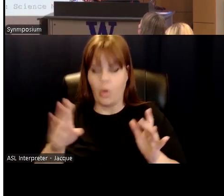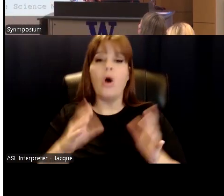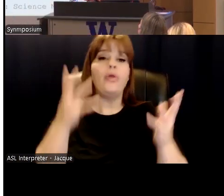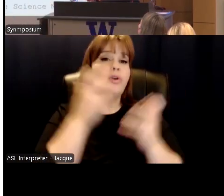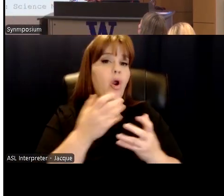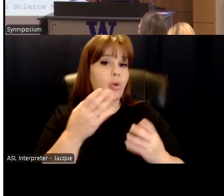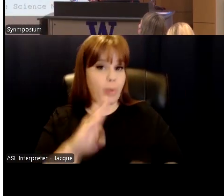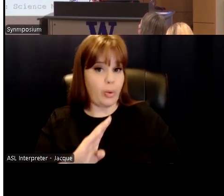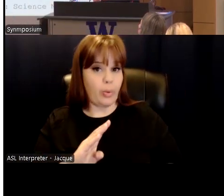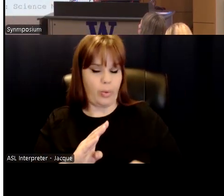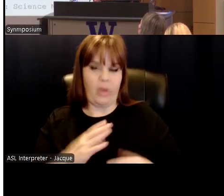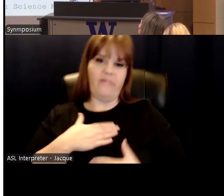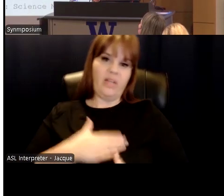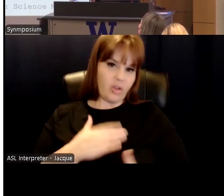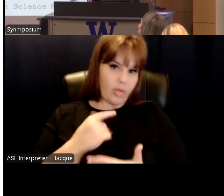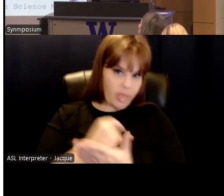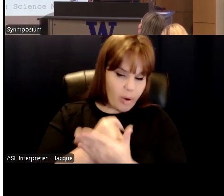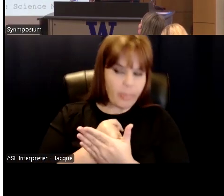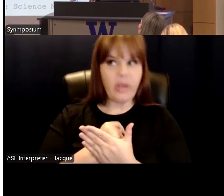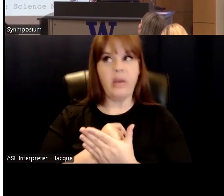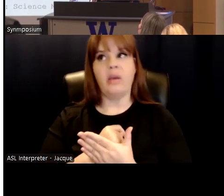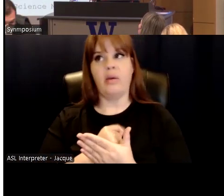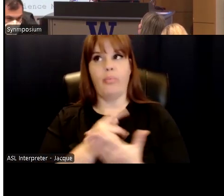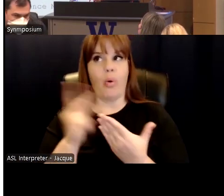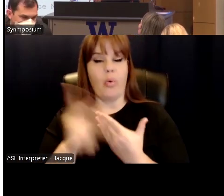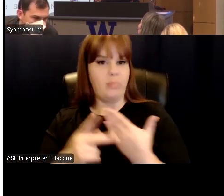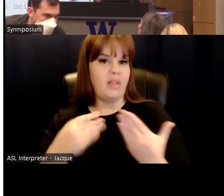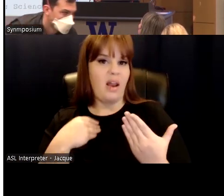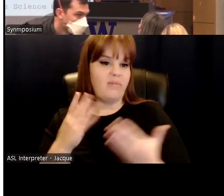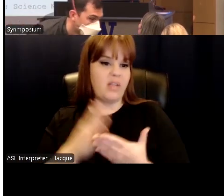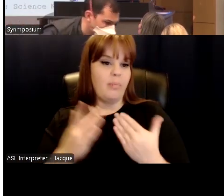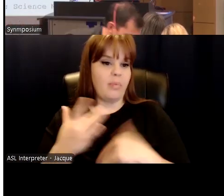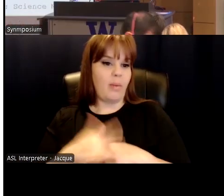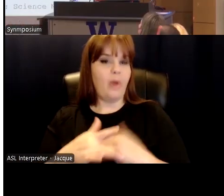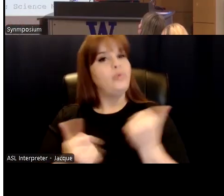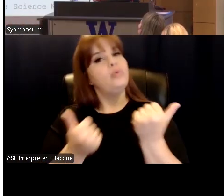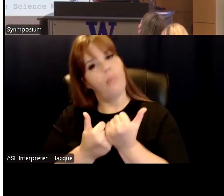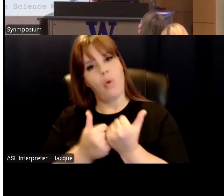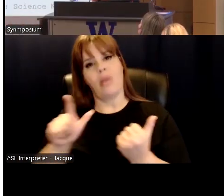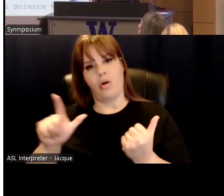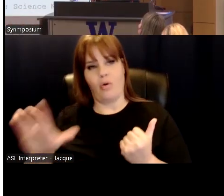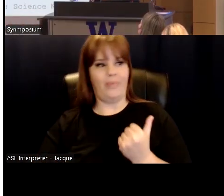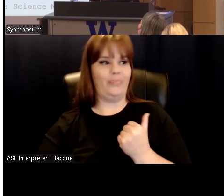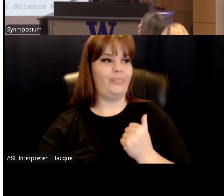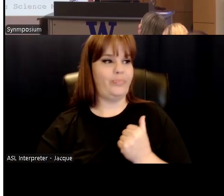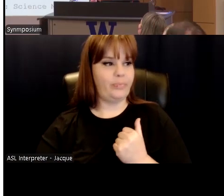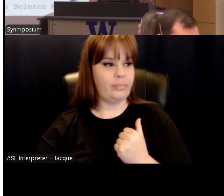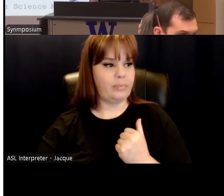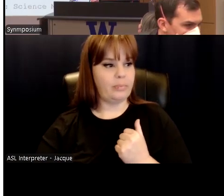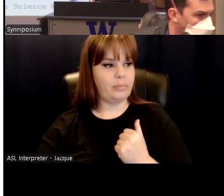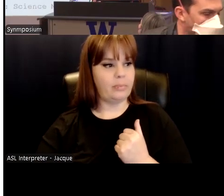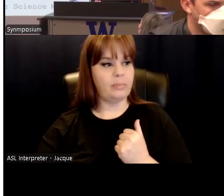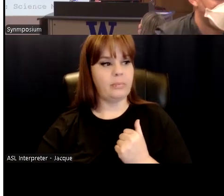physical therapy programs that have some capacity to support long COVID. I would